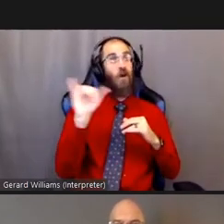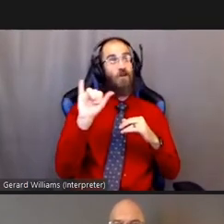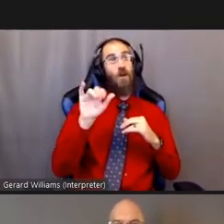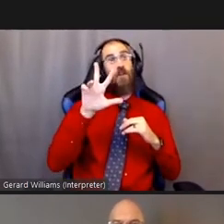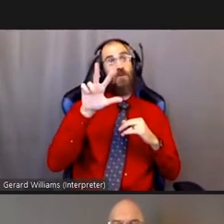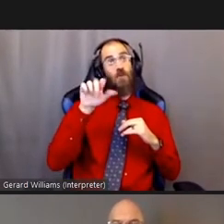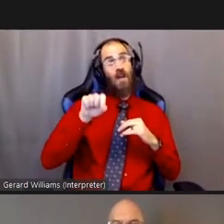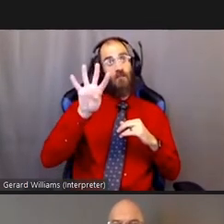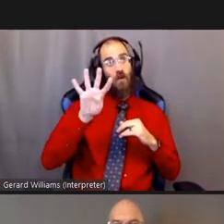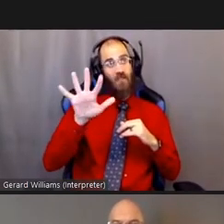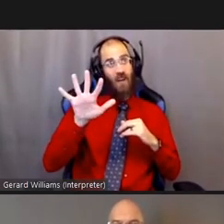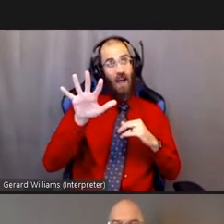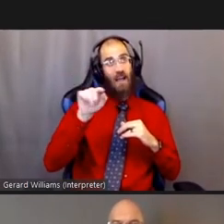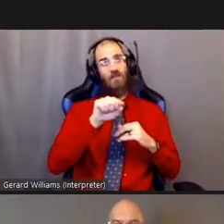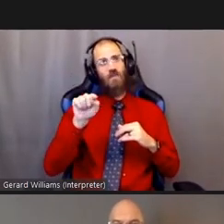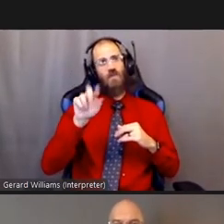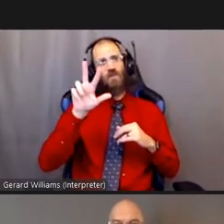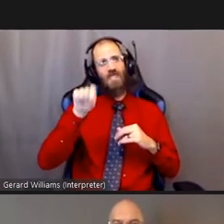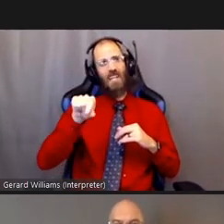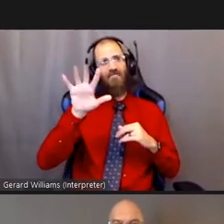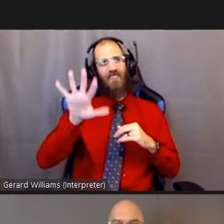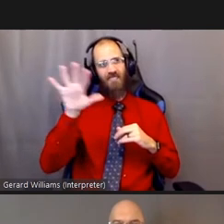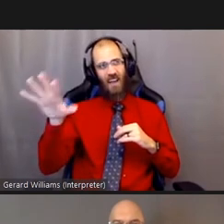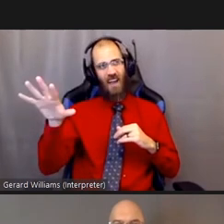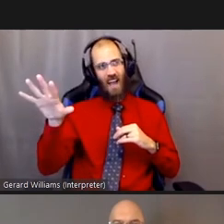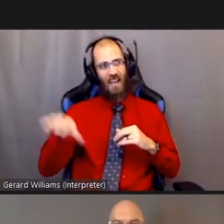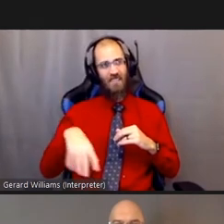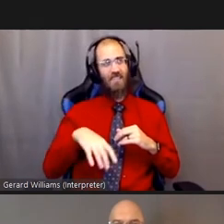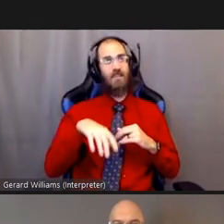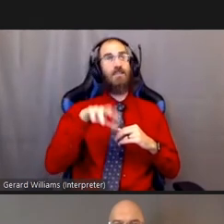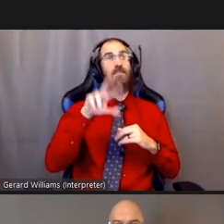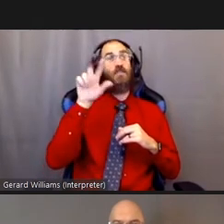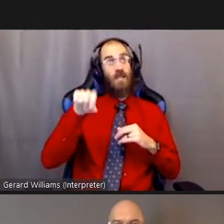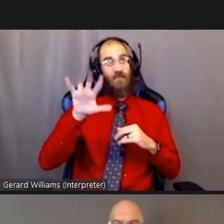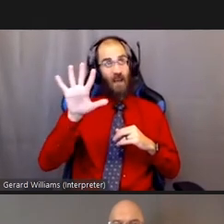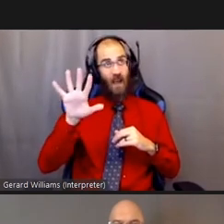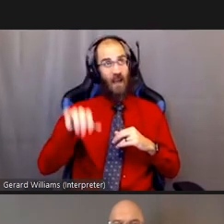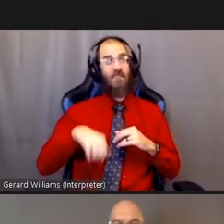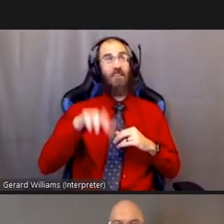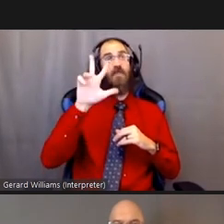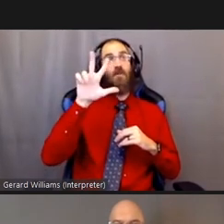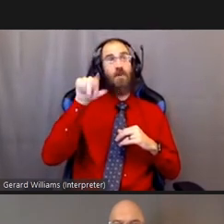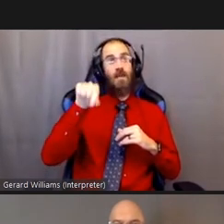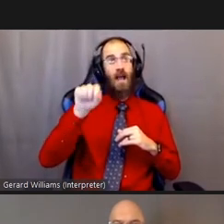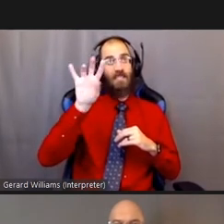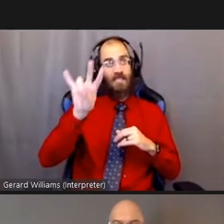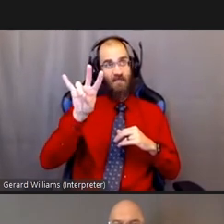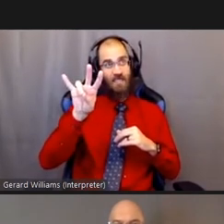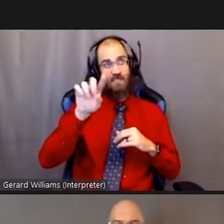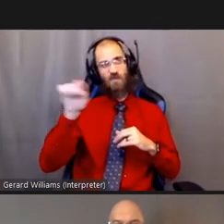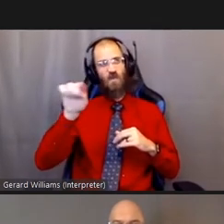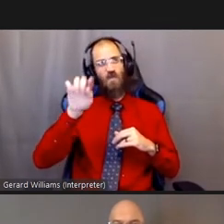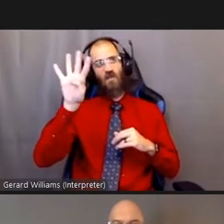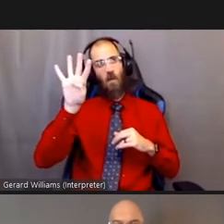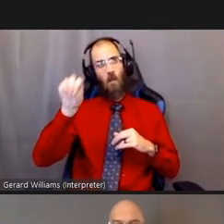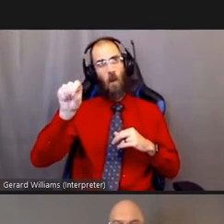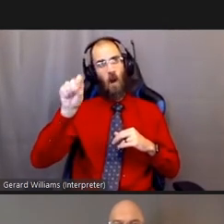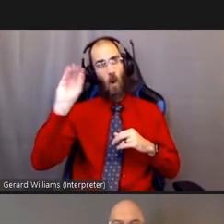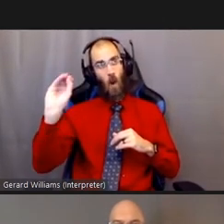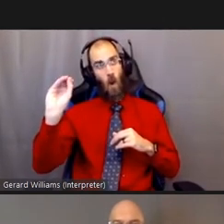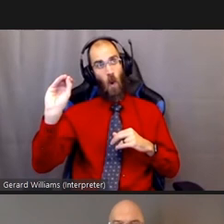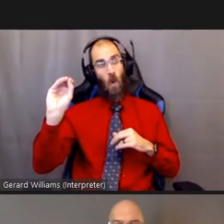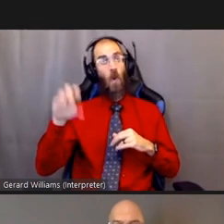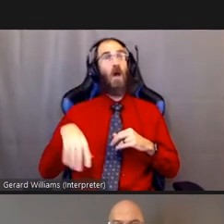3.55 gigahertz, 3.5 gigahertz, and 3.7 to 4.0 gigahertz have